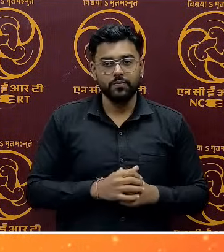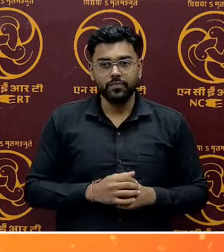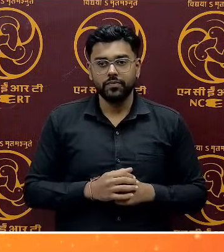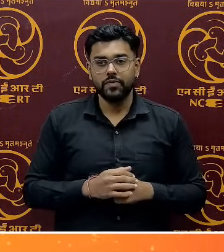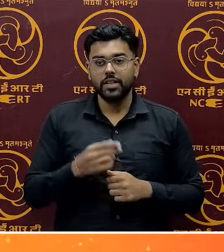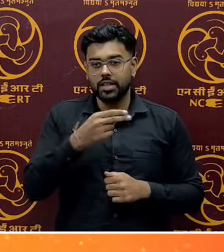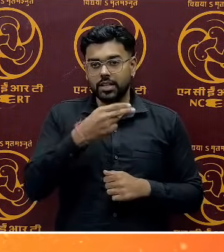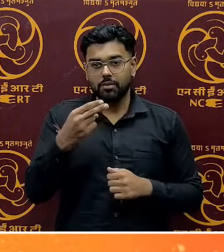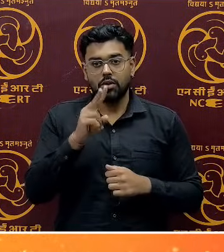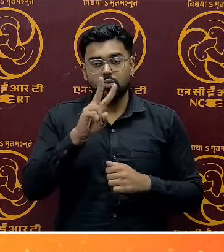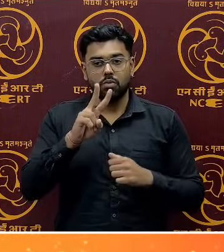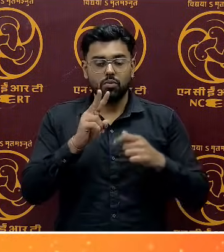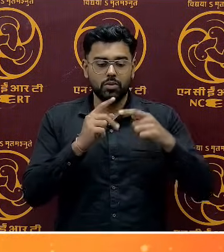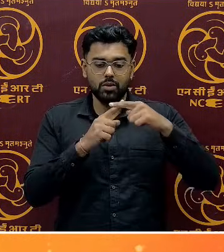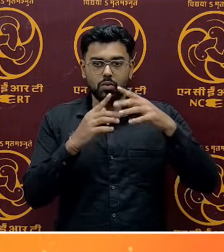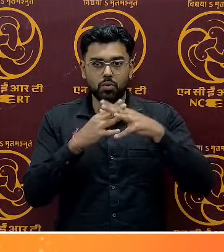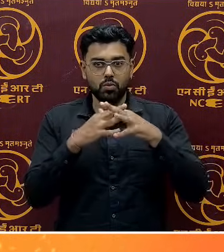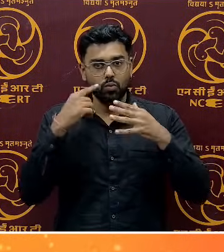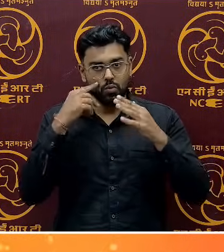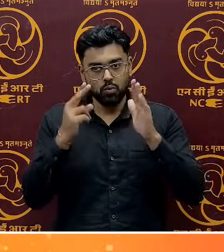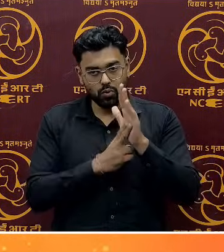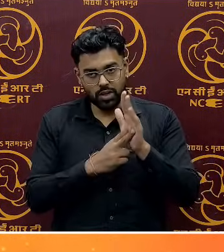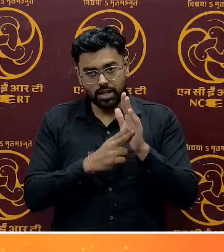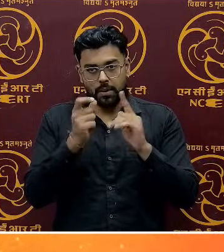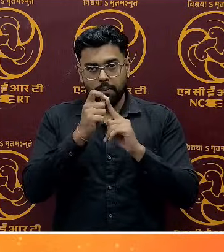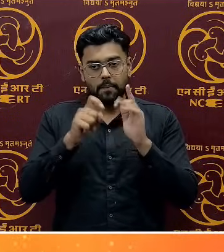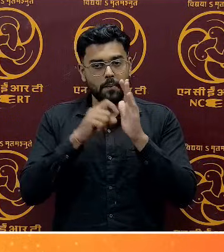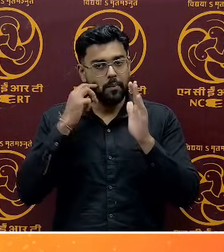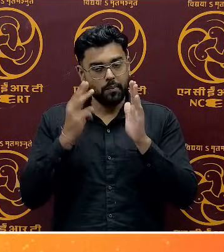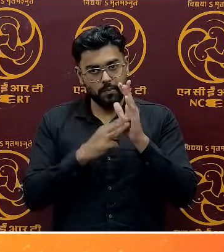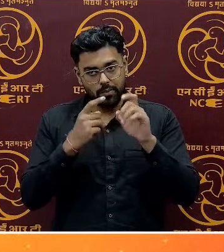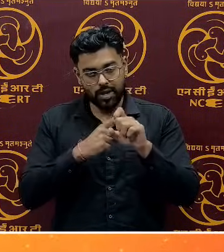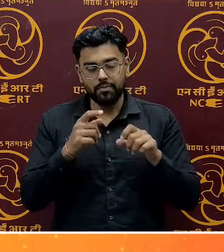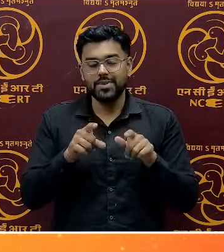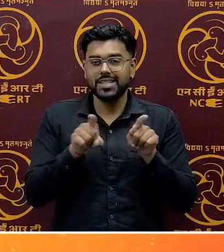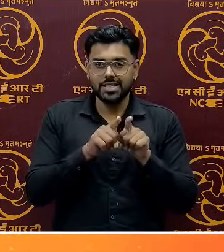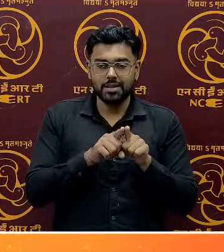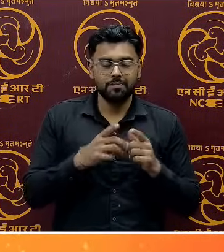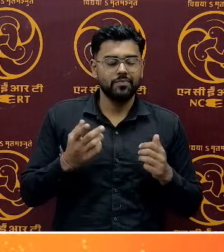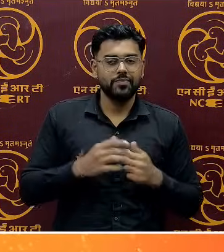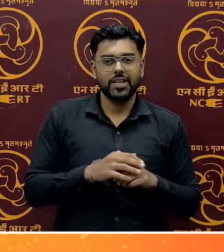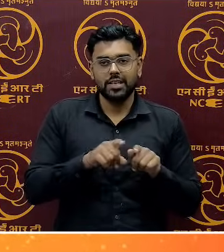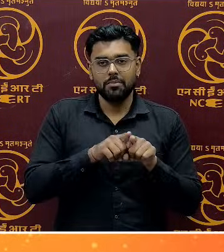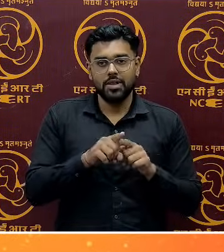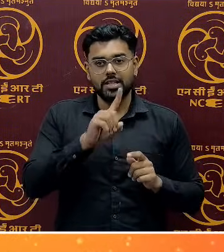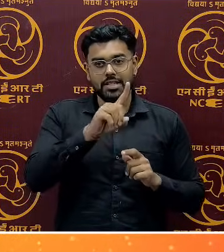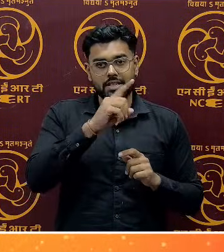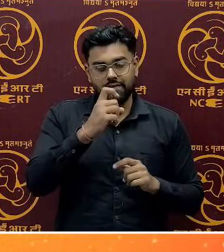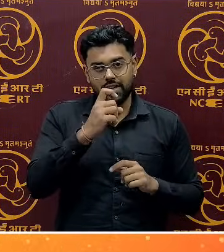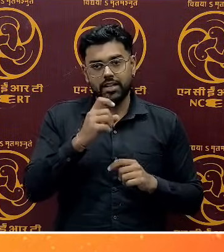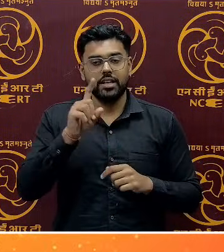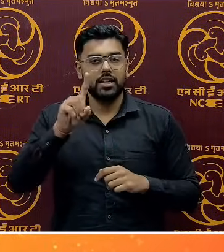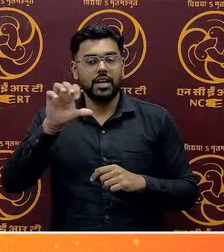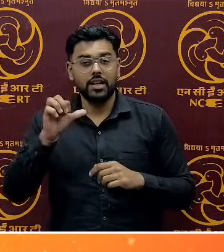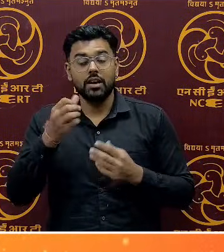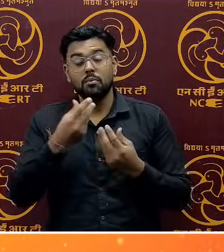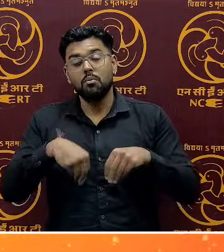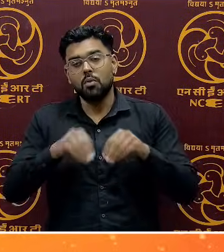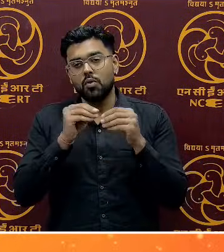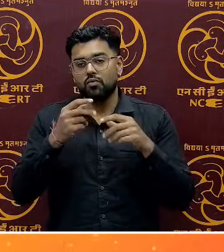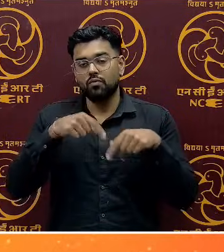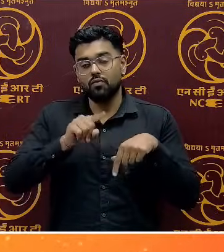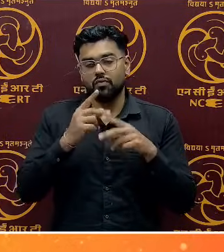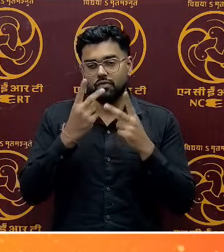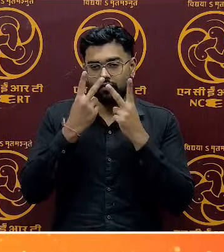as twin primes. Okay. So, are 17 and 19. Find the other twin primes, children, between